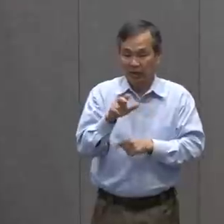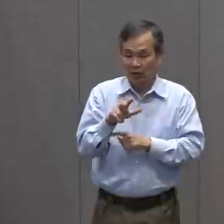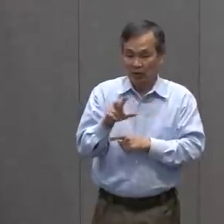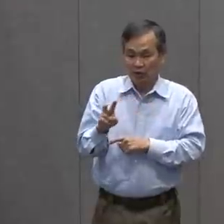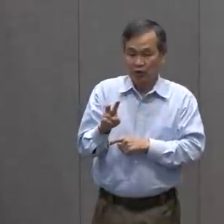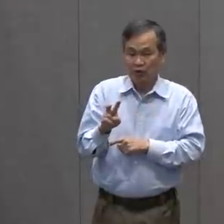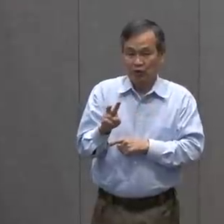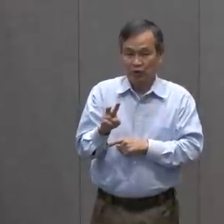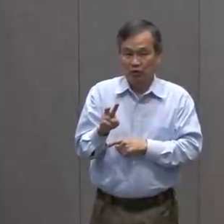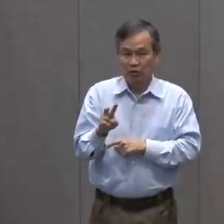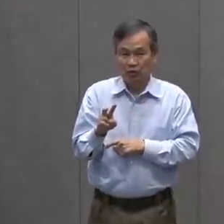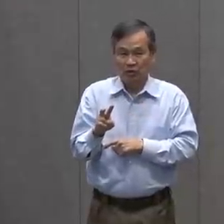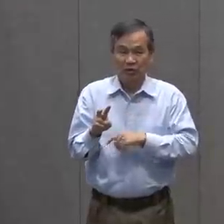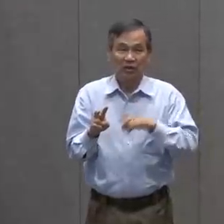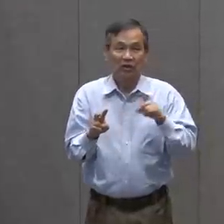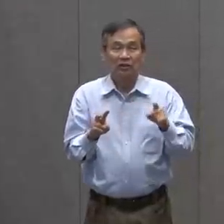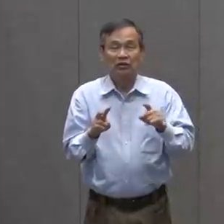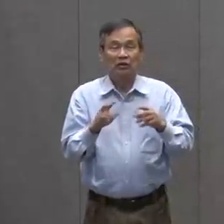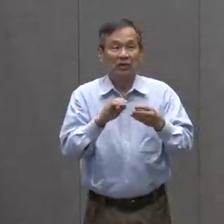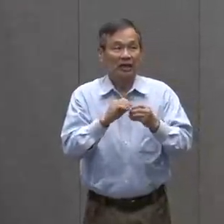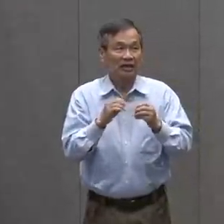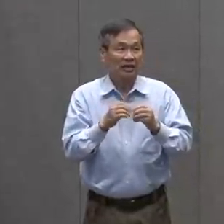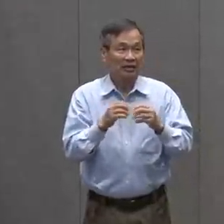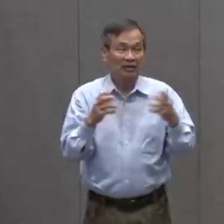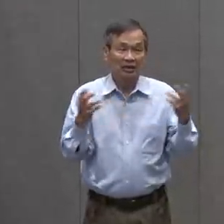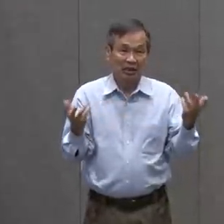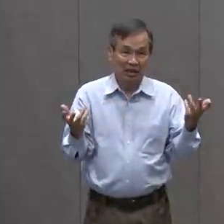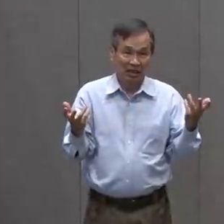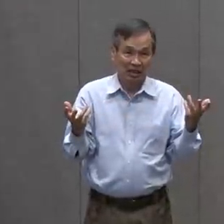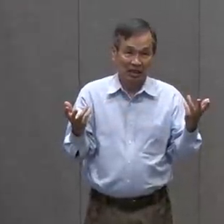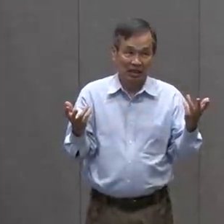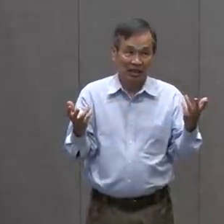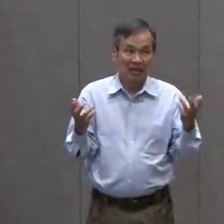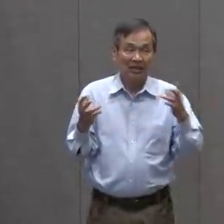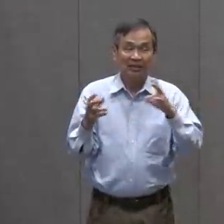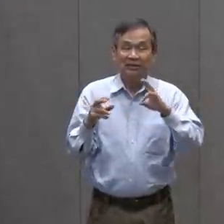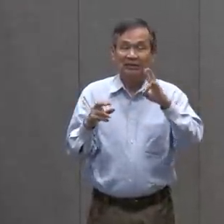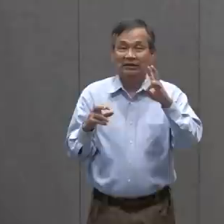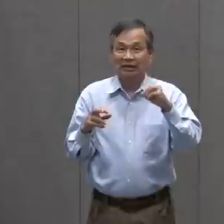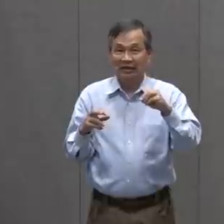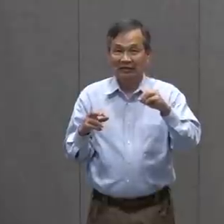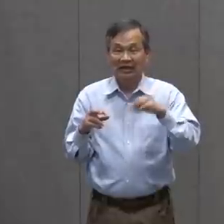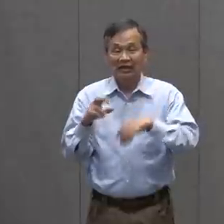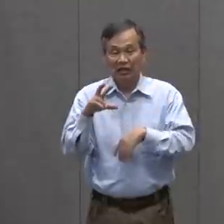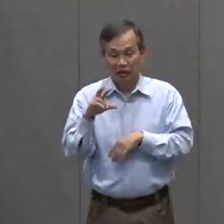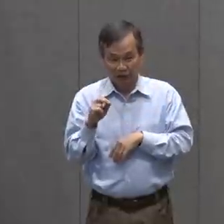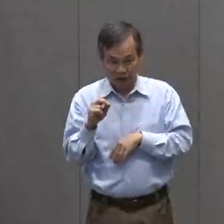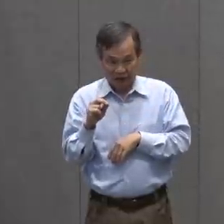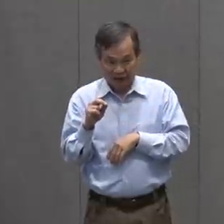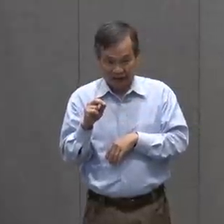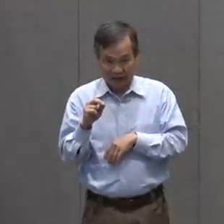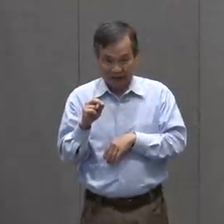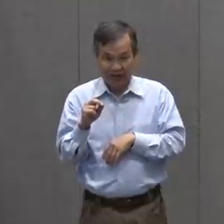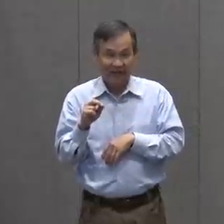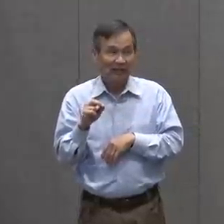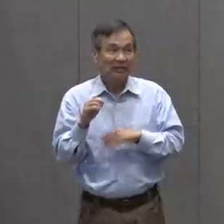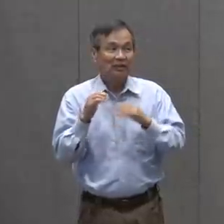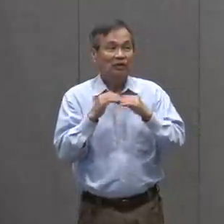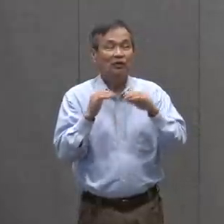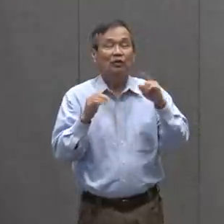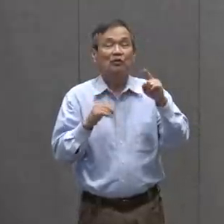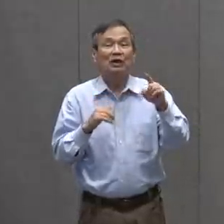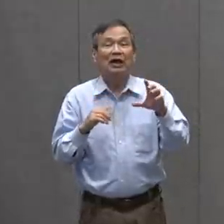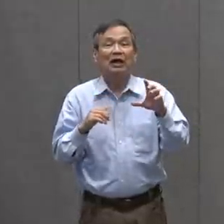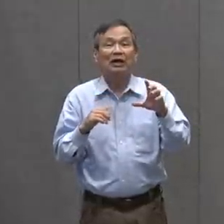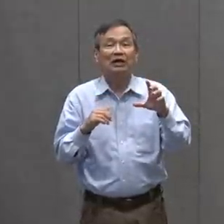32 to add to that to get my number, which would then make me, so I have a 70 and a 30, which is 100, and I have